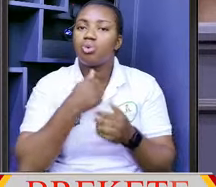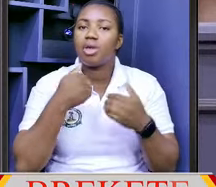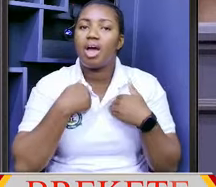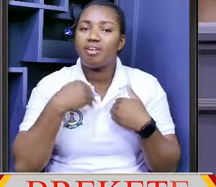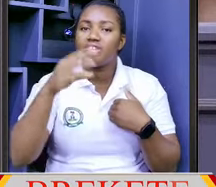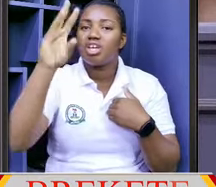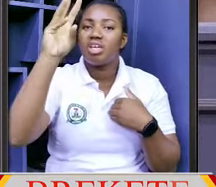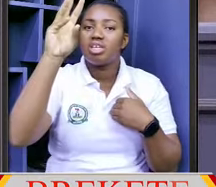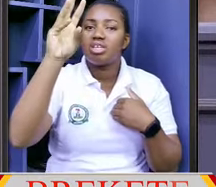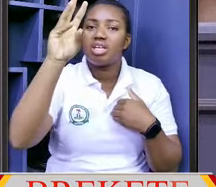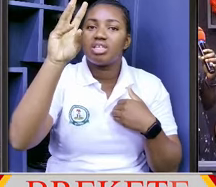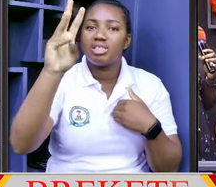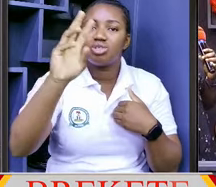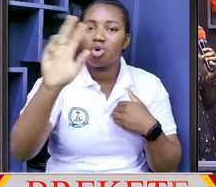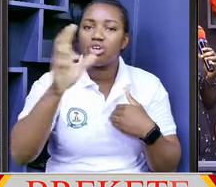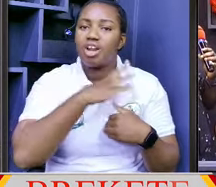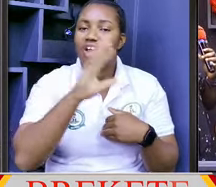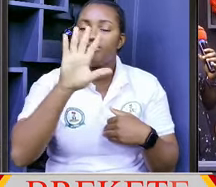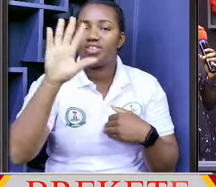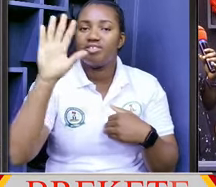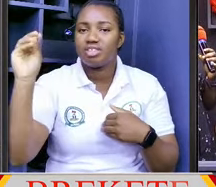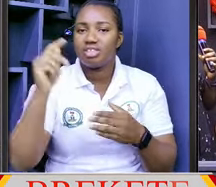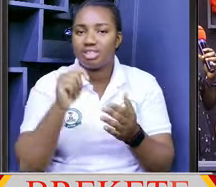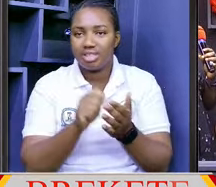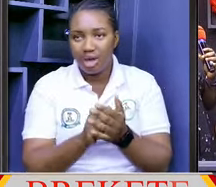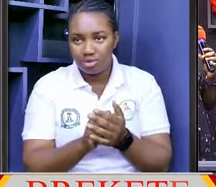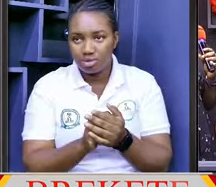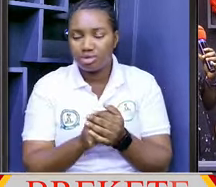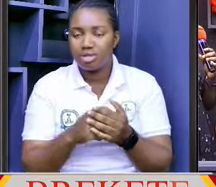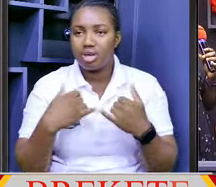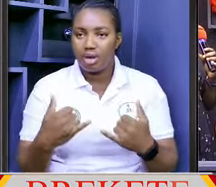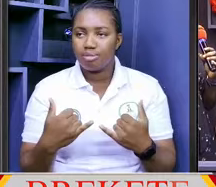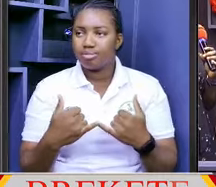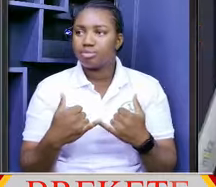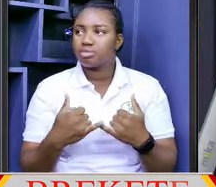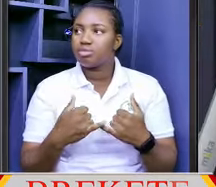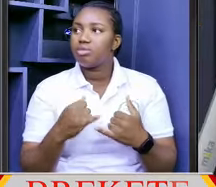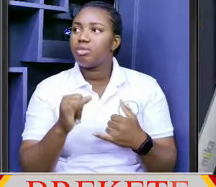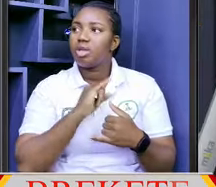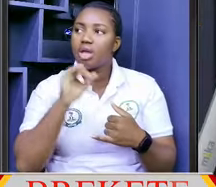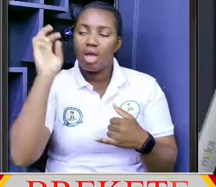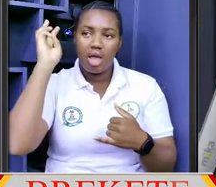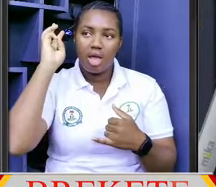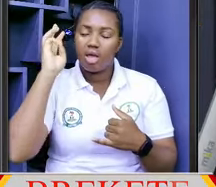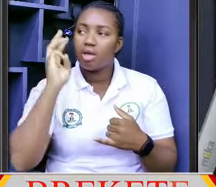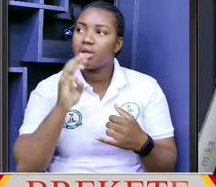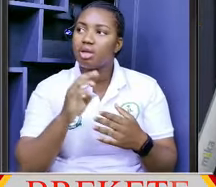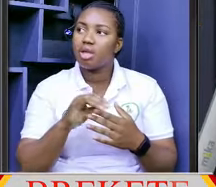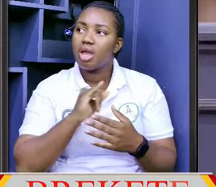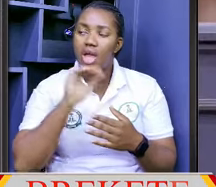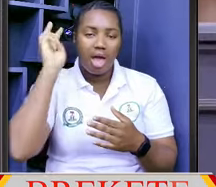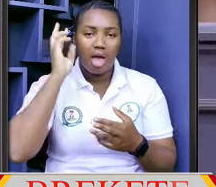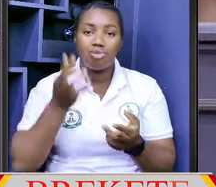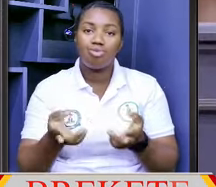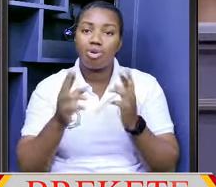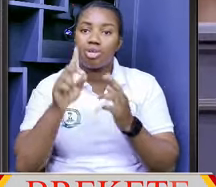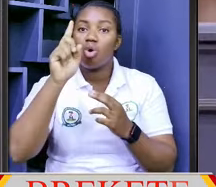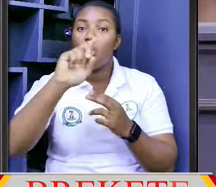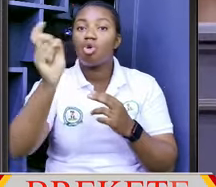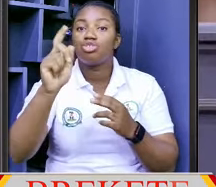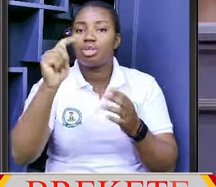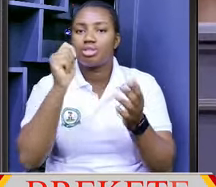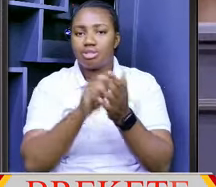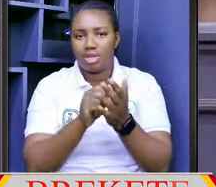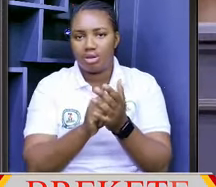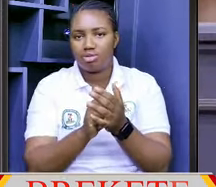650,000 naira now. We have raised 150,000 naira now. I will raise 100,000 for 100,000